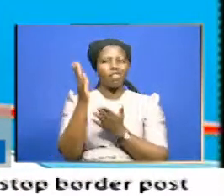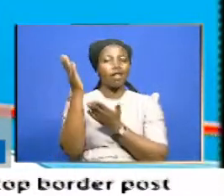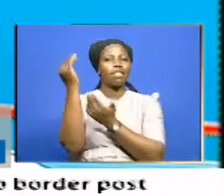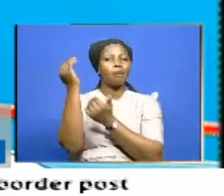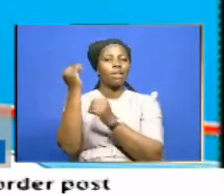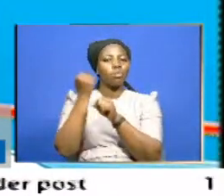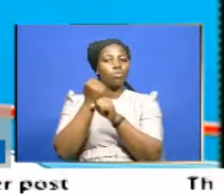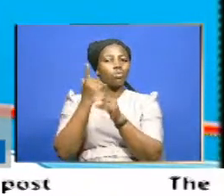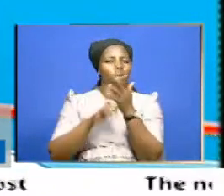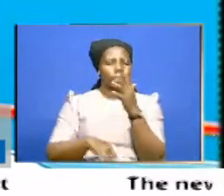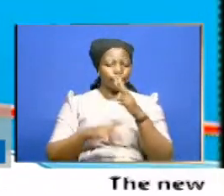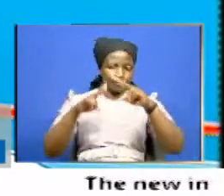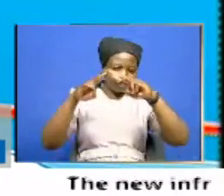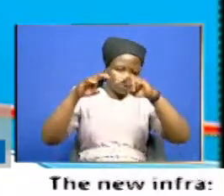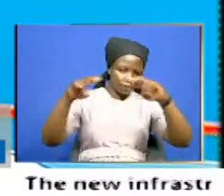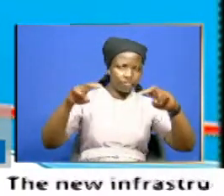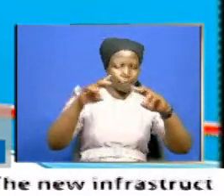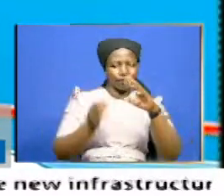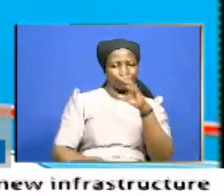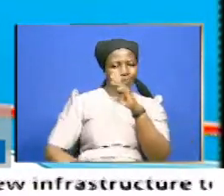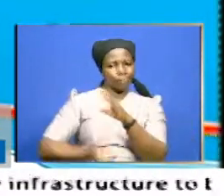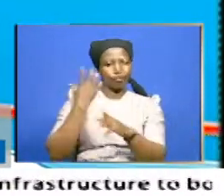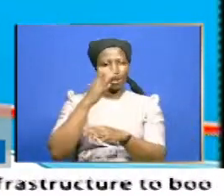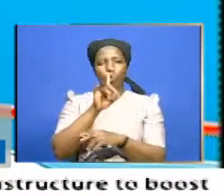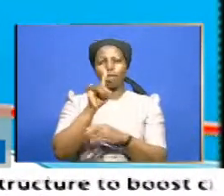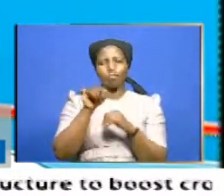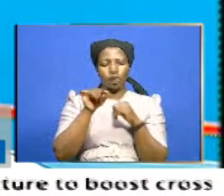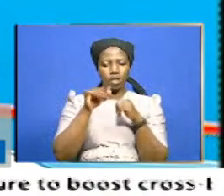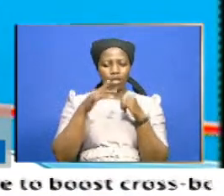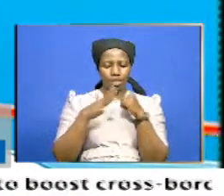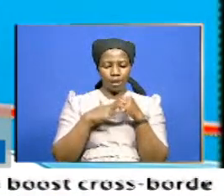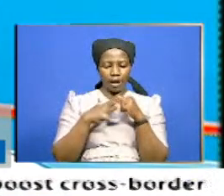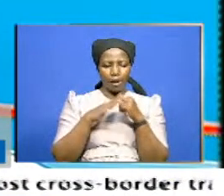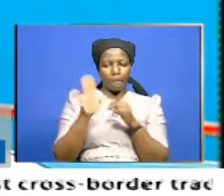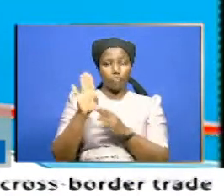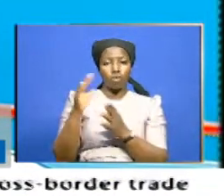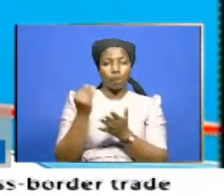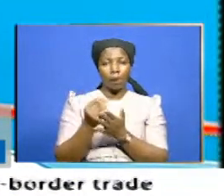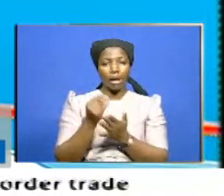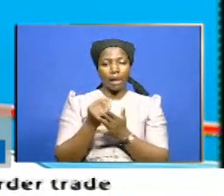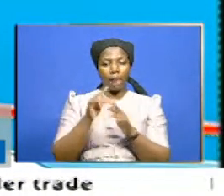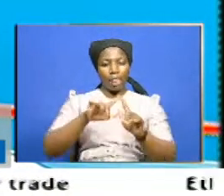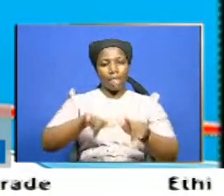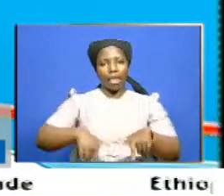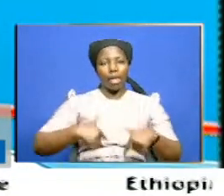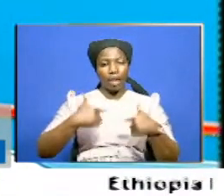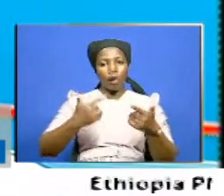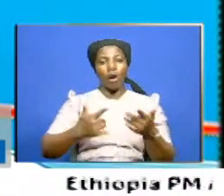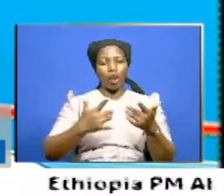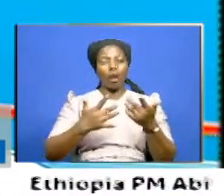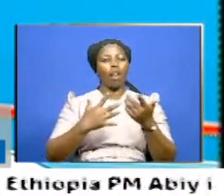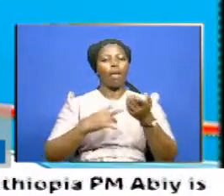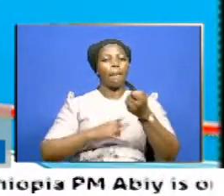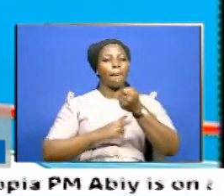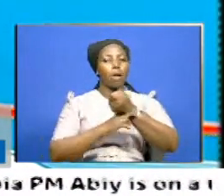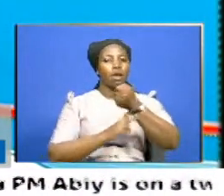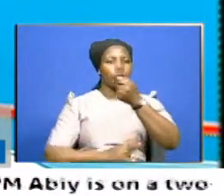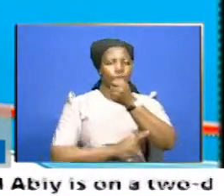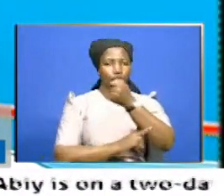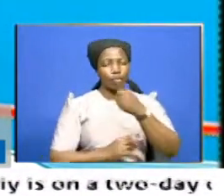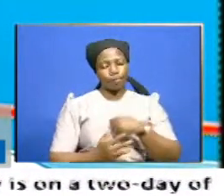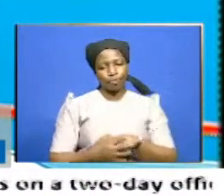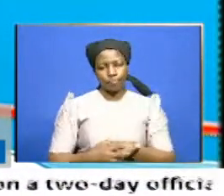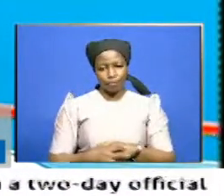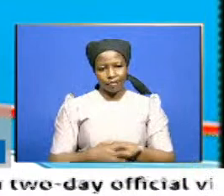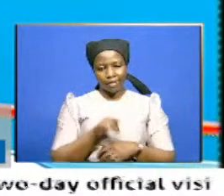to inspect and commission the 1.9 billion shillings Likoni floating bridge.